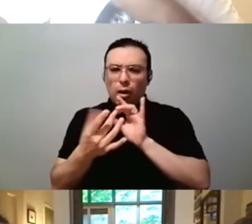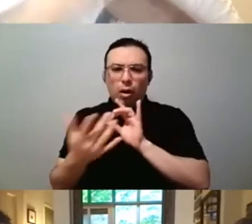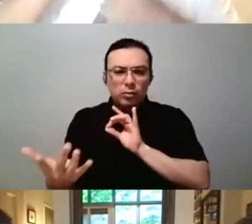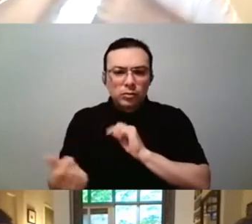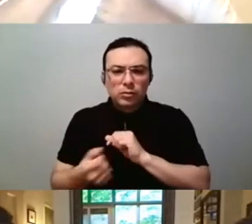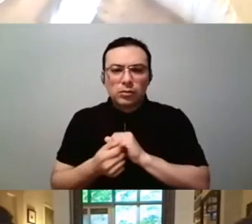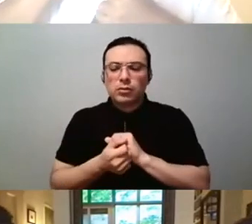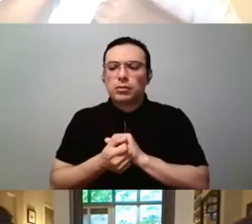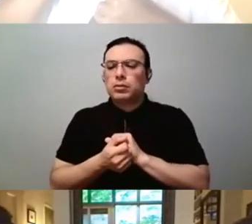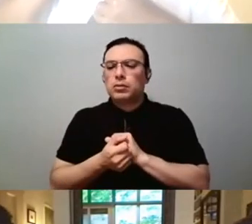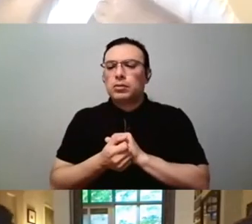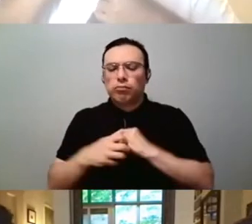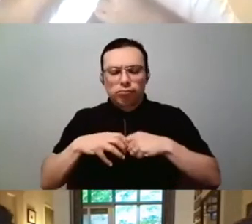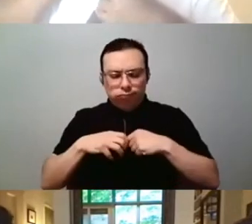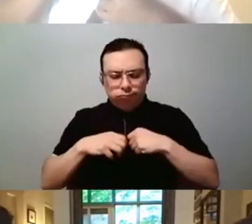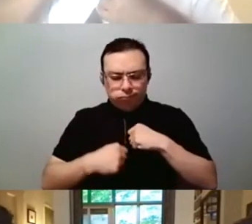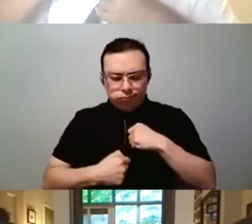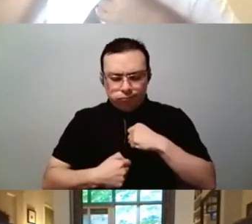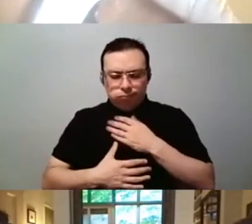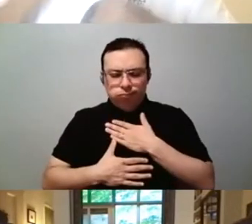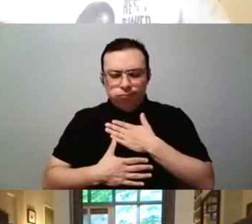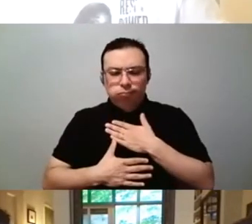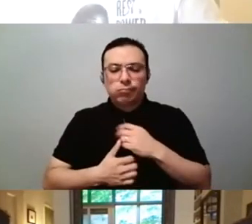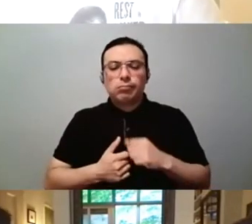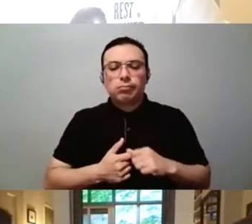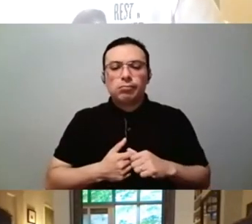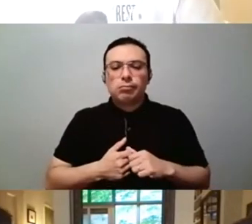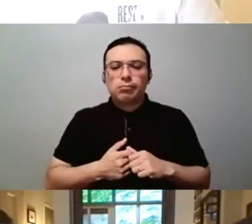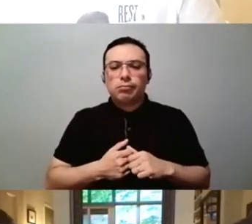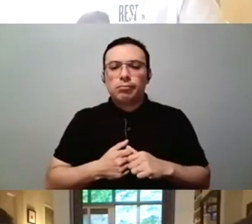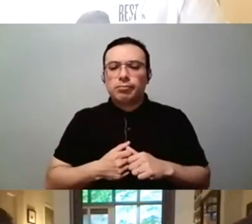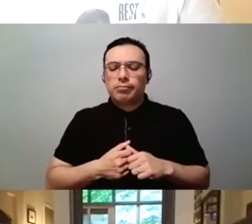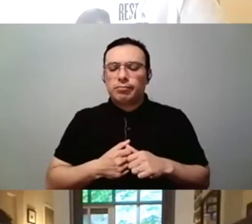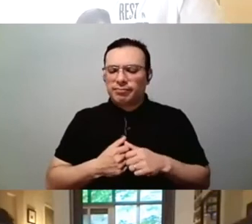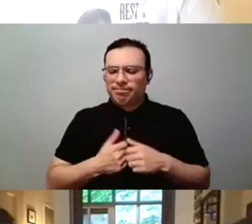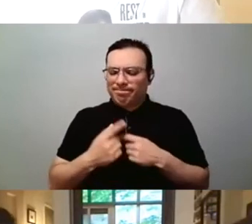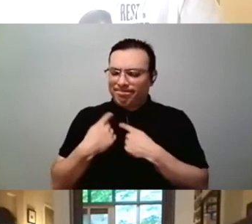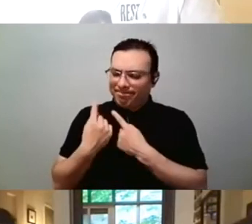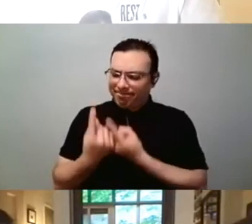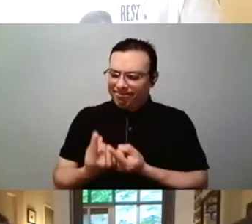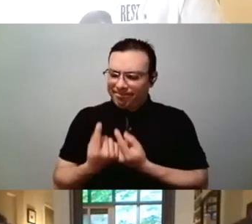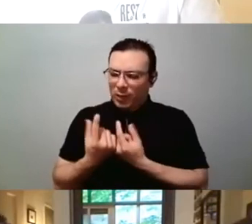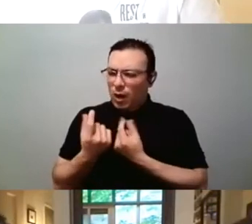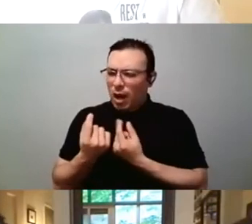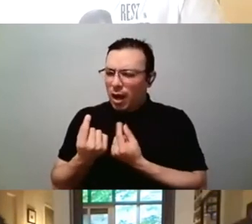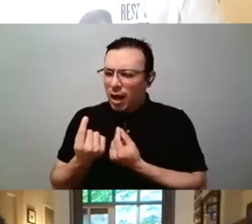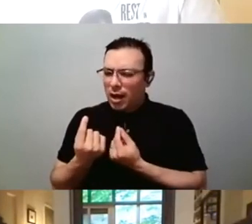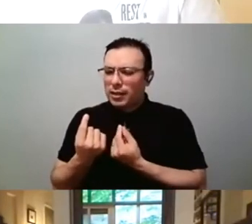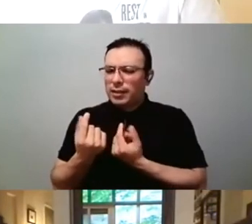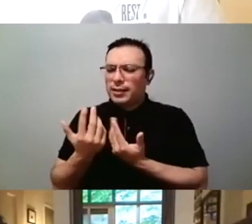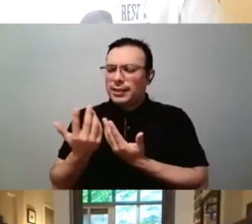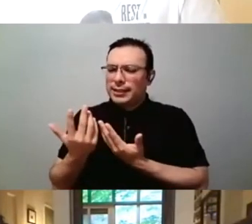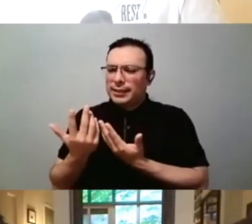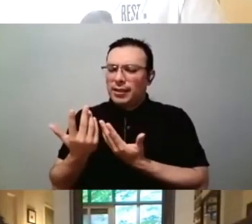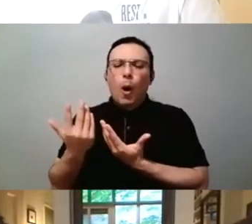grasp what that might is or has been and try to bring it into the present so that anyone